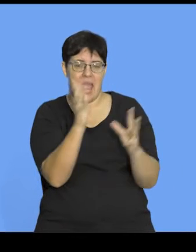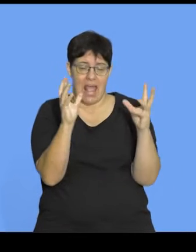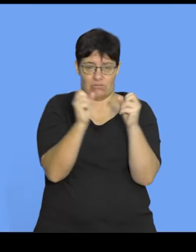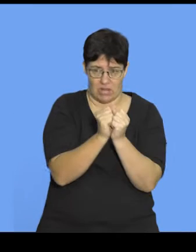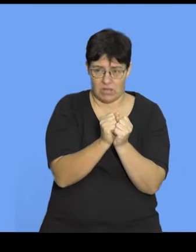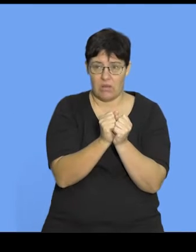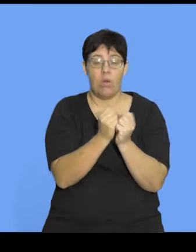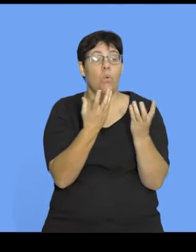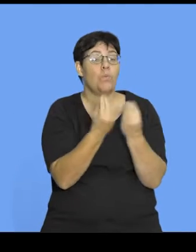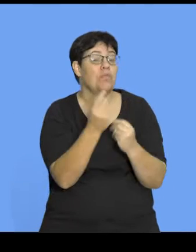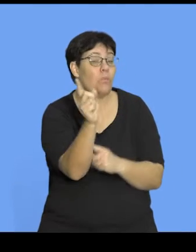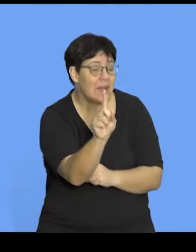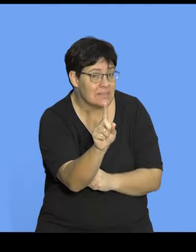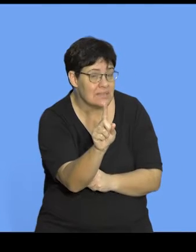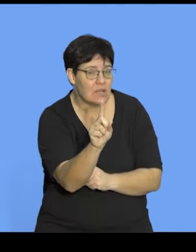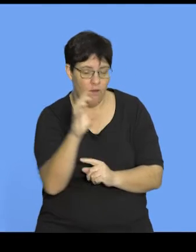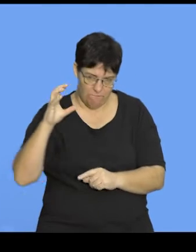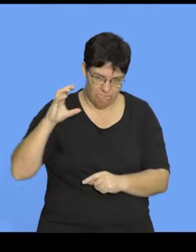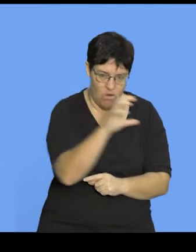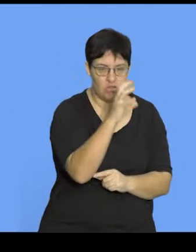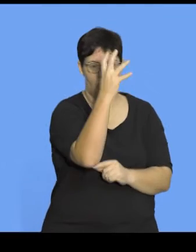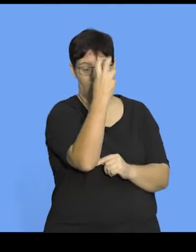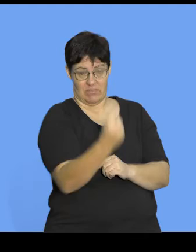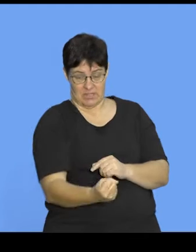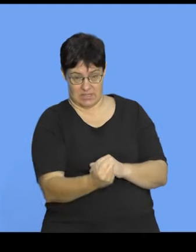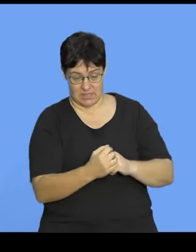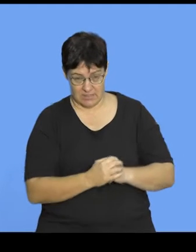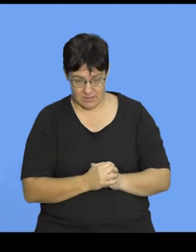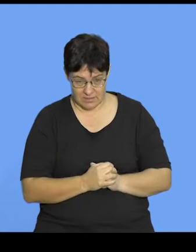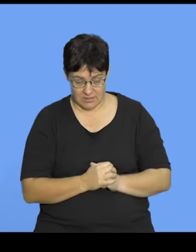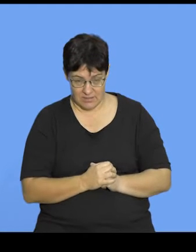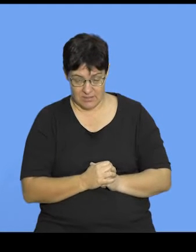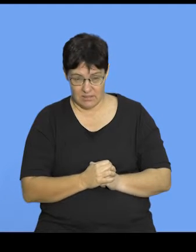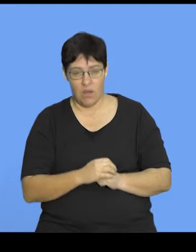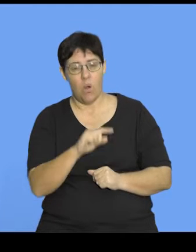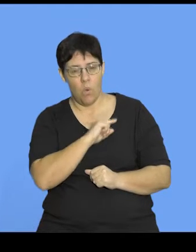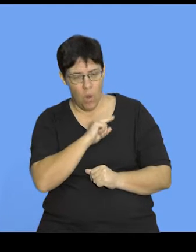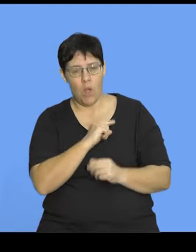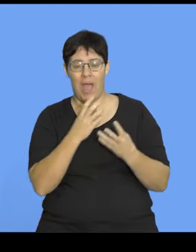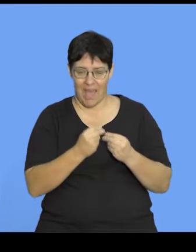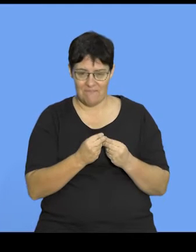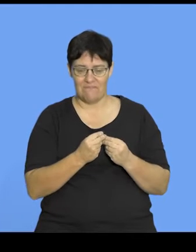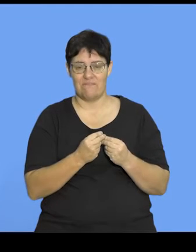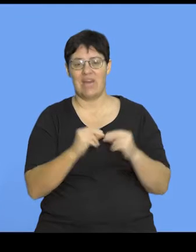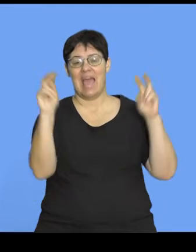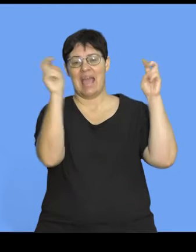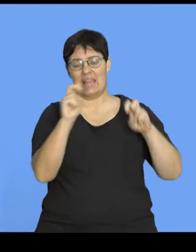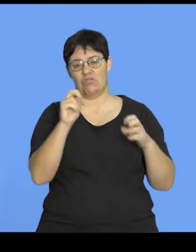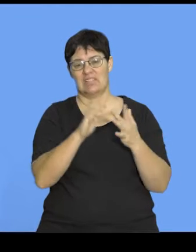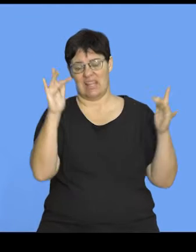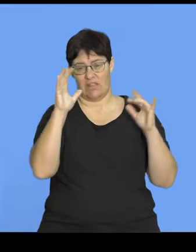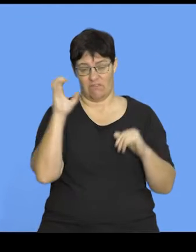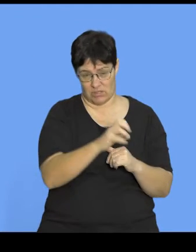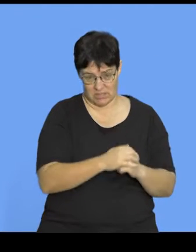with a gravitational force. We're saying gravitational force because we also get electrostatic forces. That